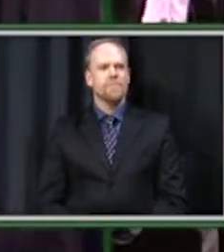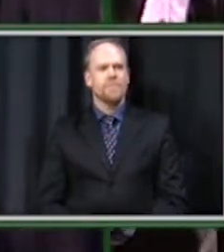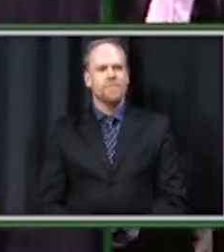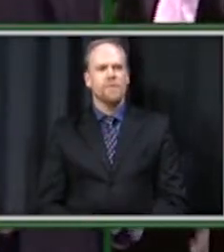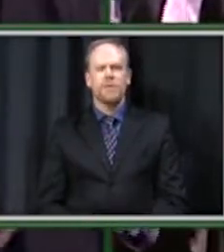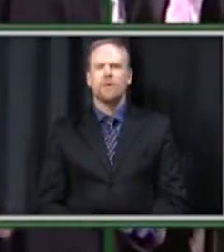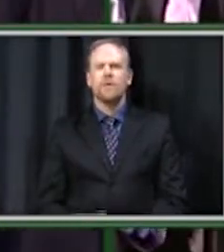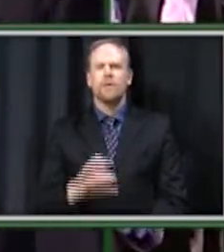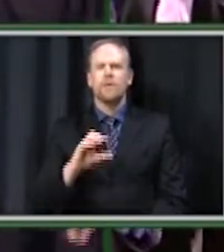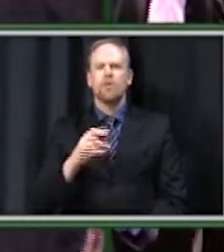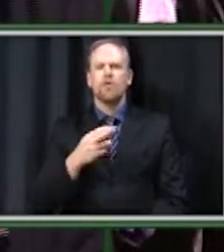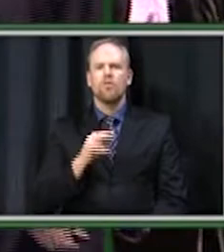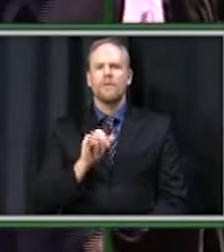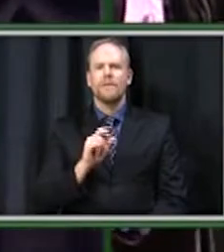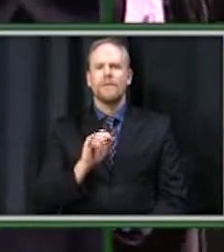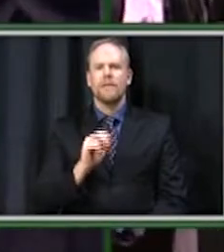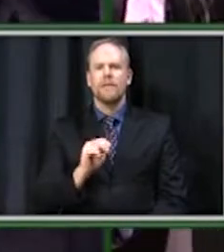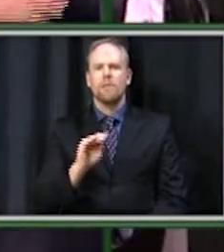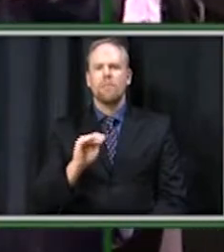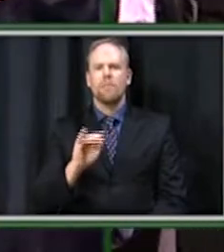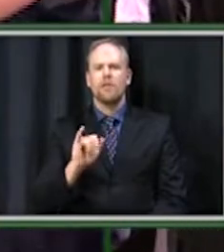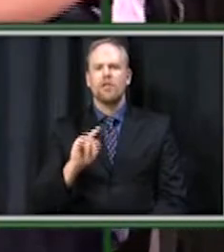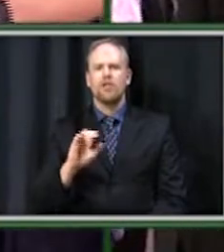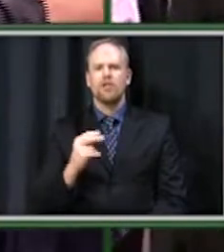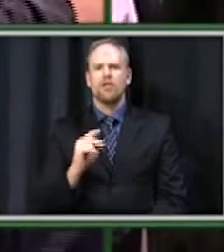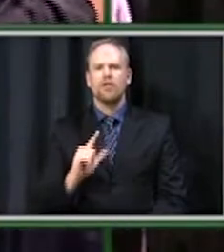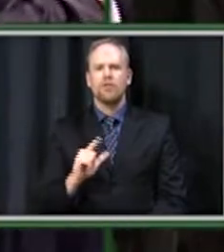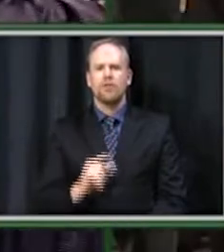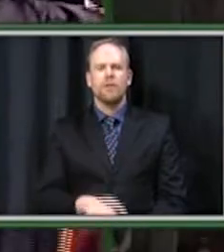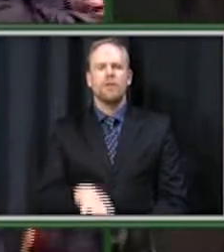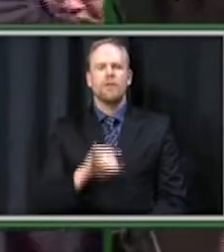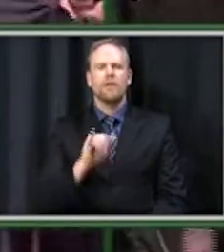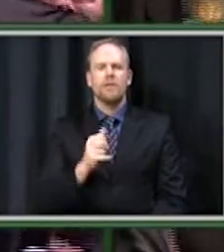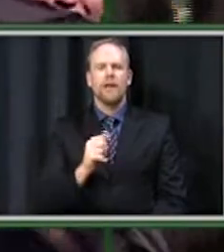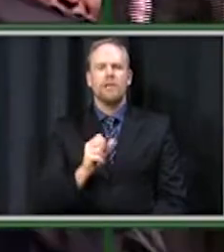Christian Mitchell. Jason Anderson.